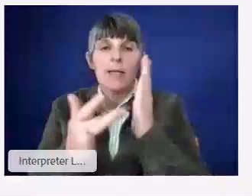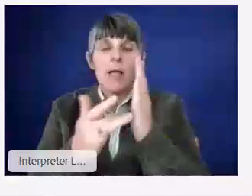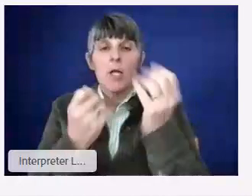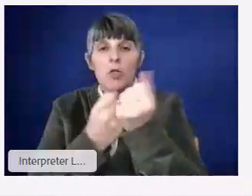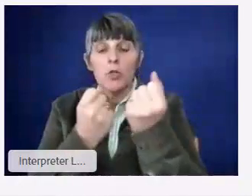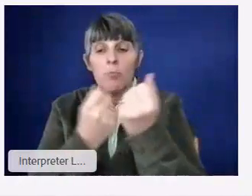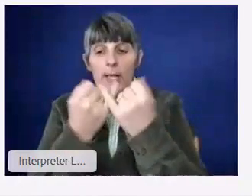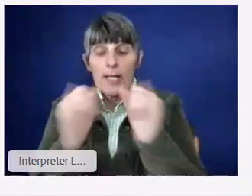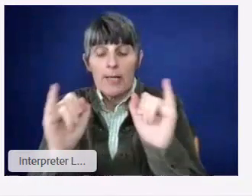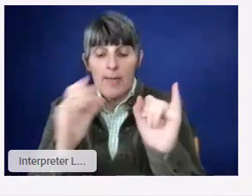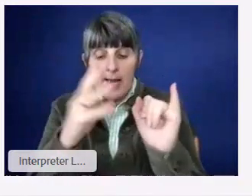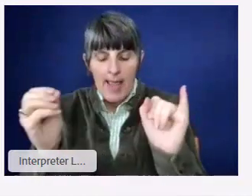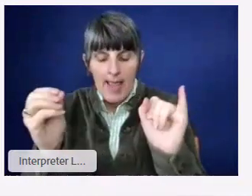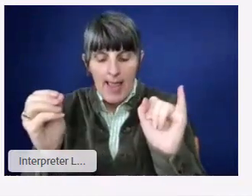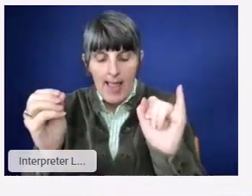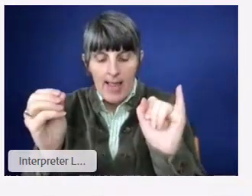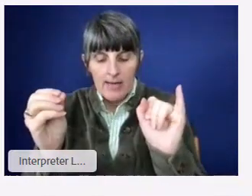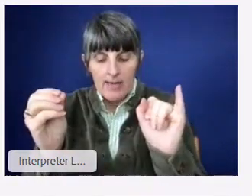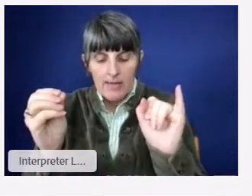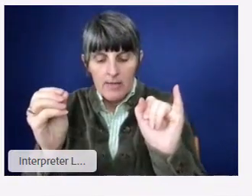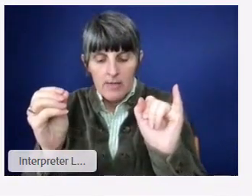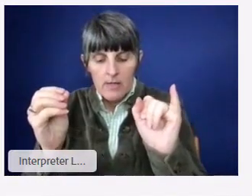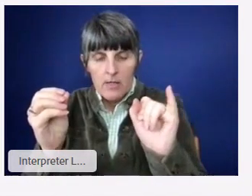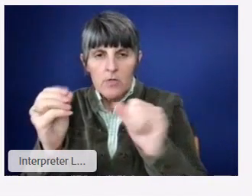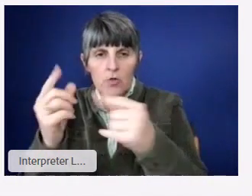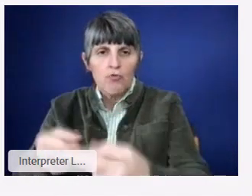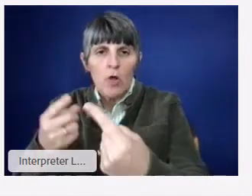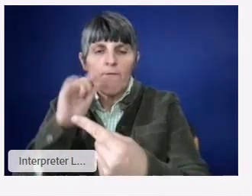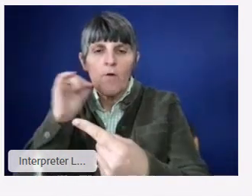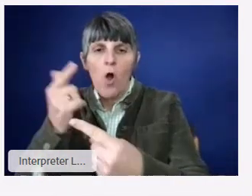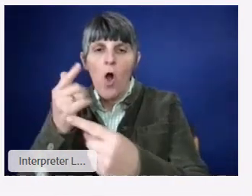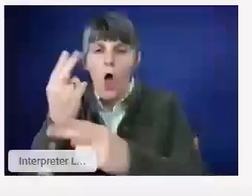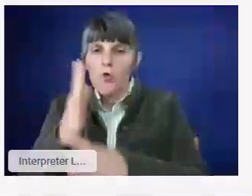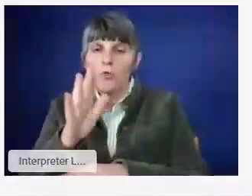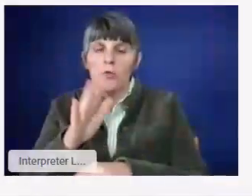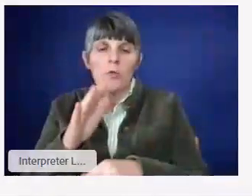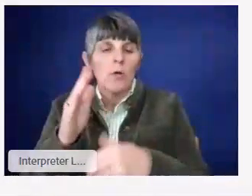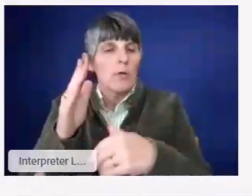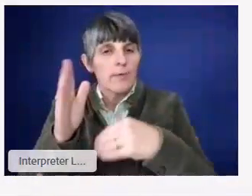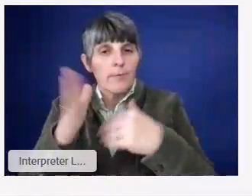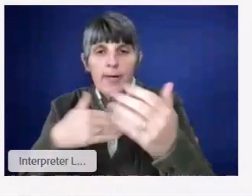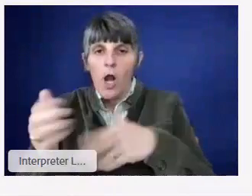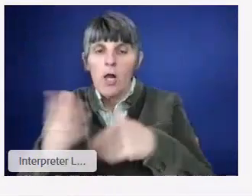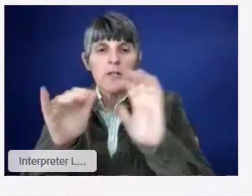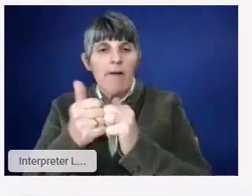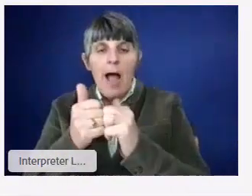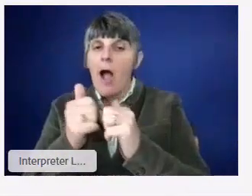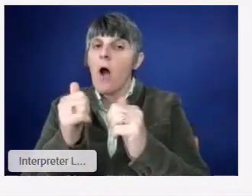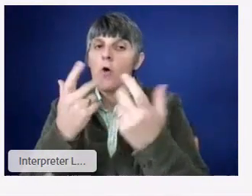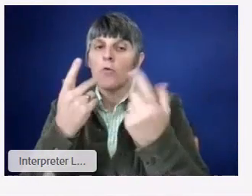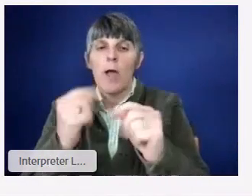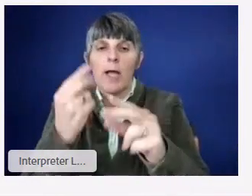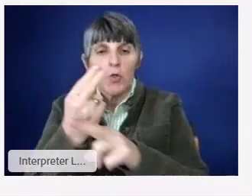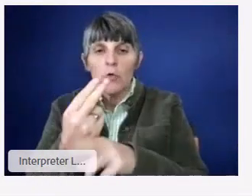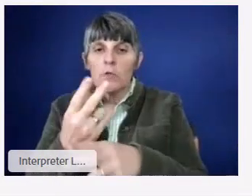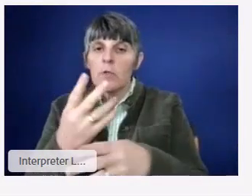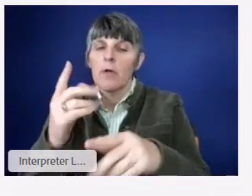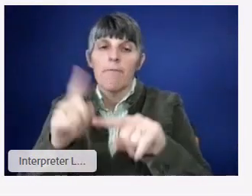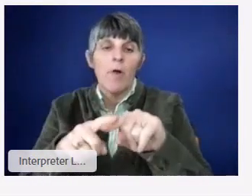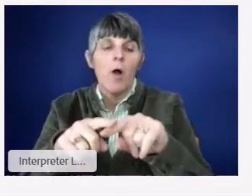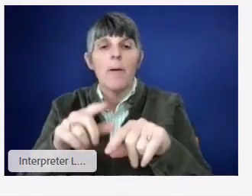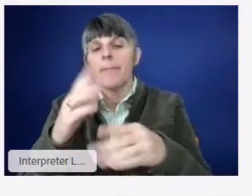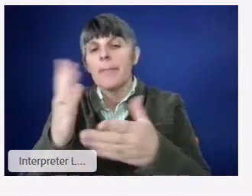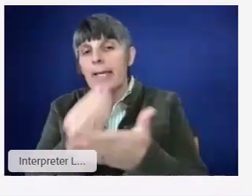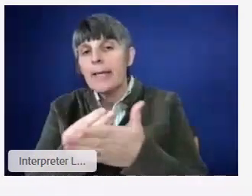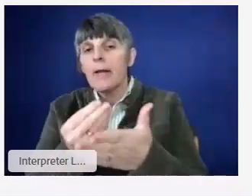independent and seamless travel for all users across all modes, regardless of location, income, or disability.